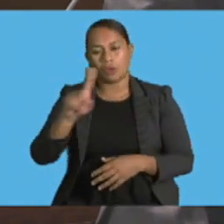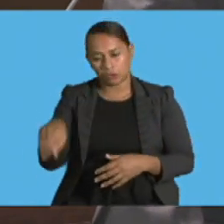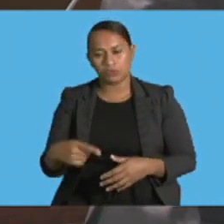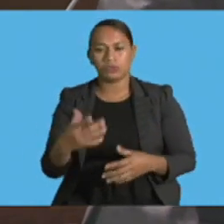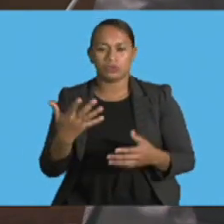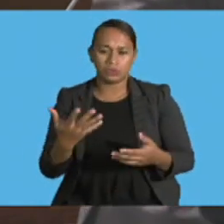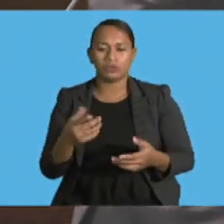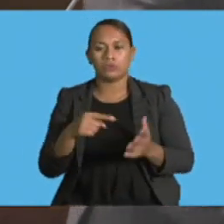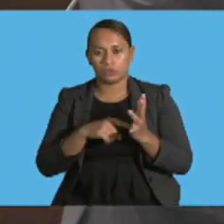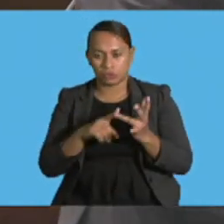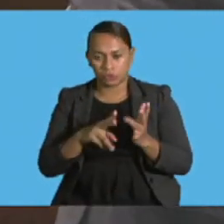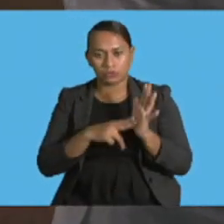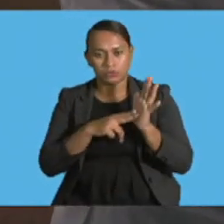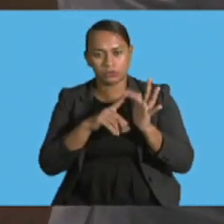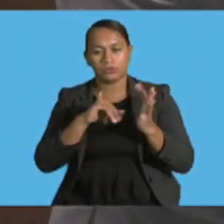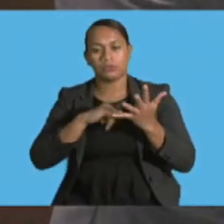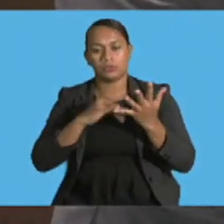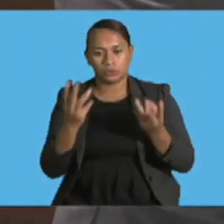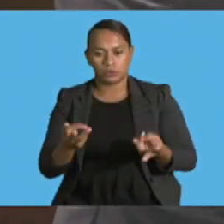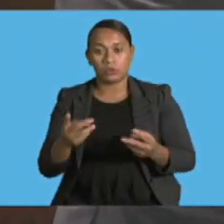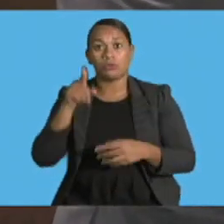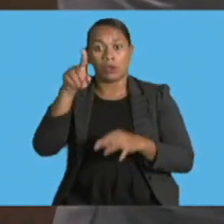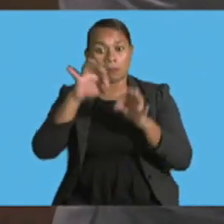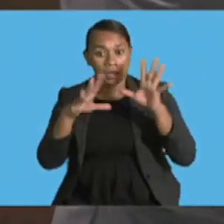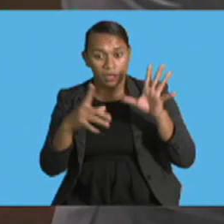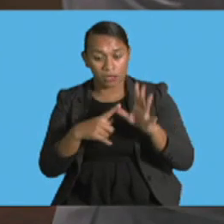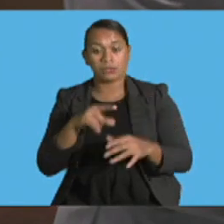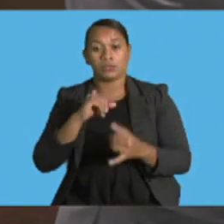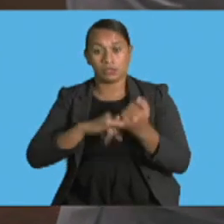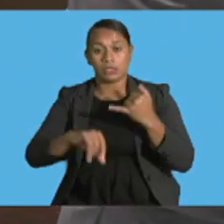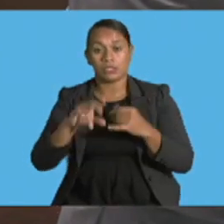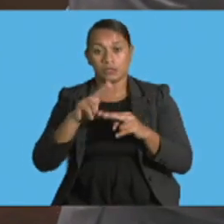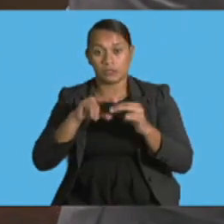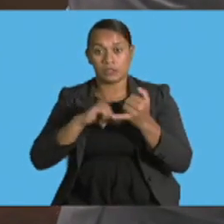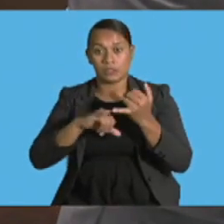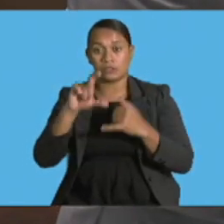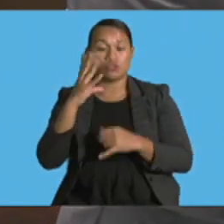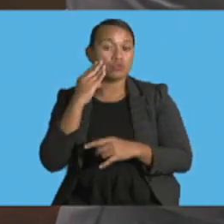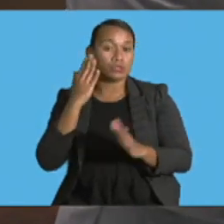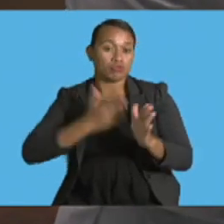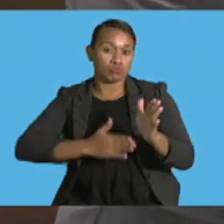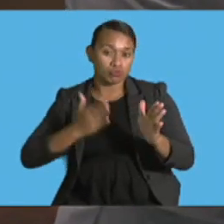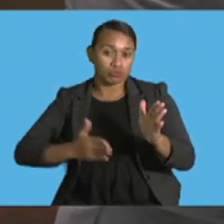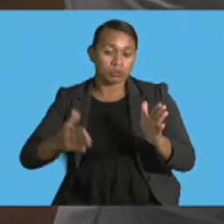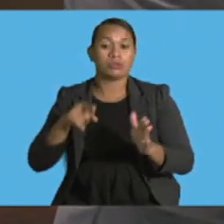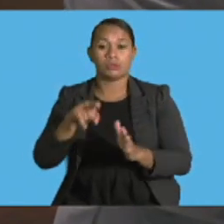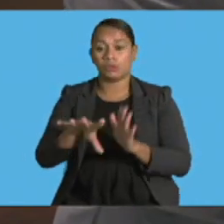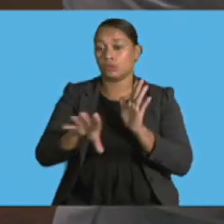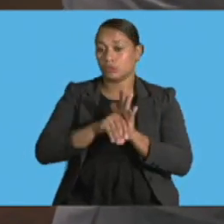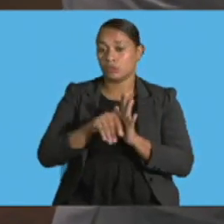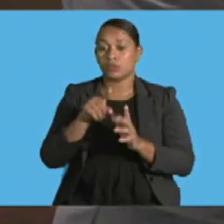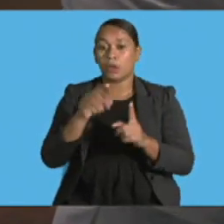FSC has also adopted a 1 mill concept following the closure of Penang mill